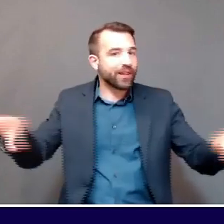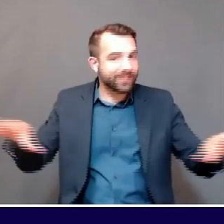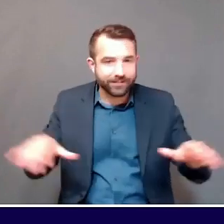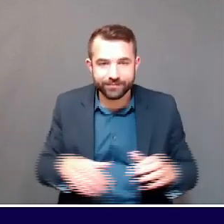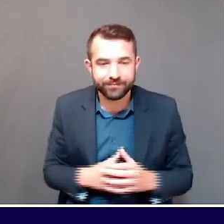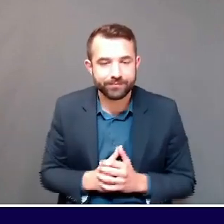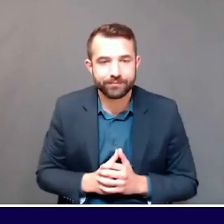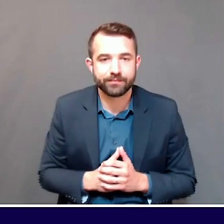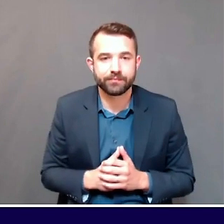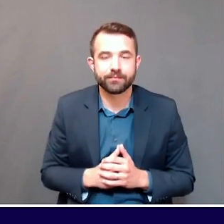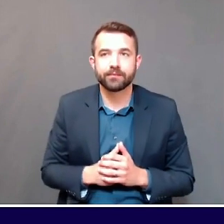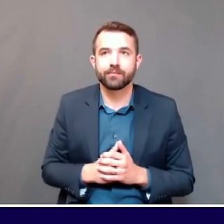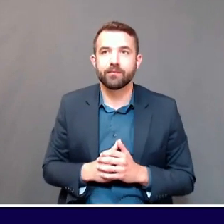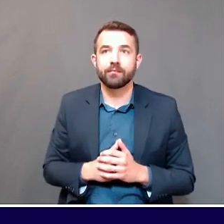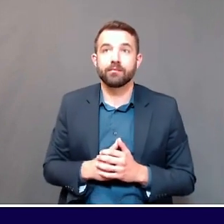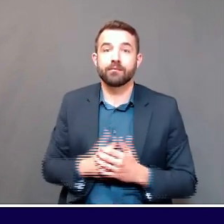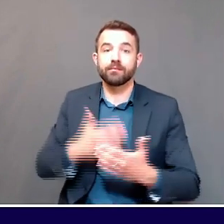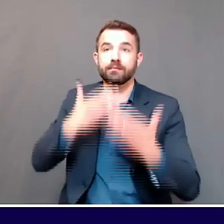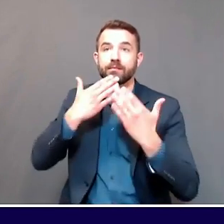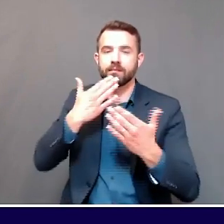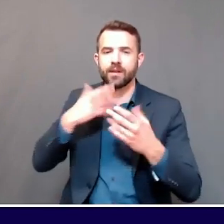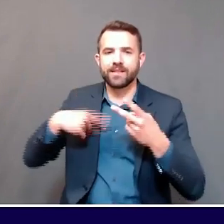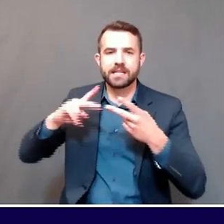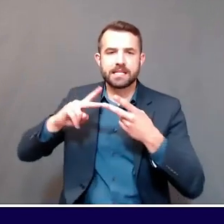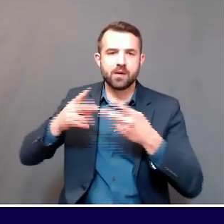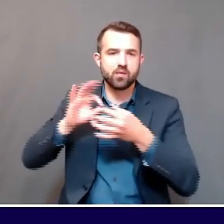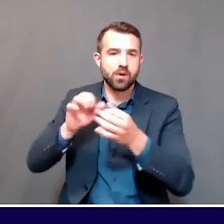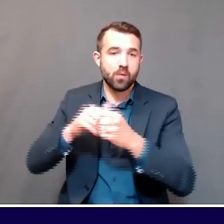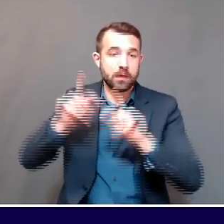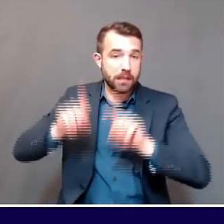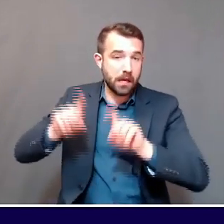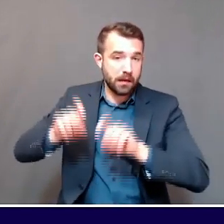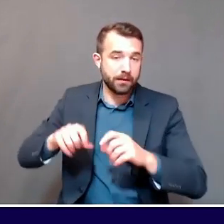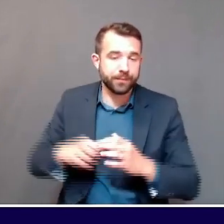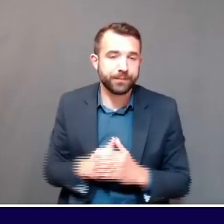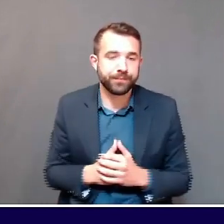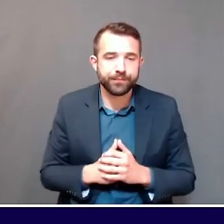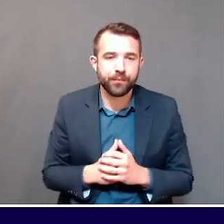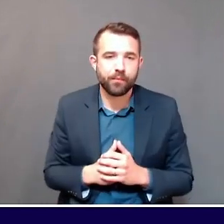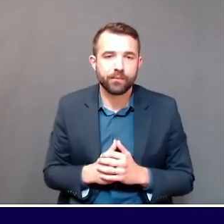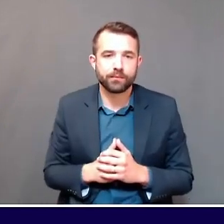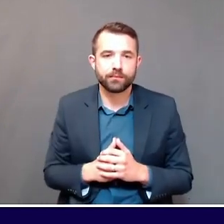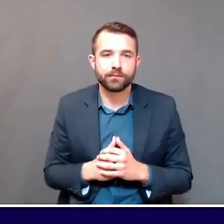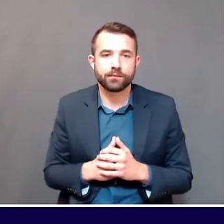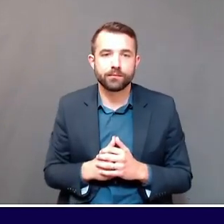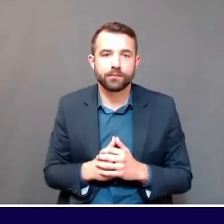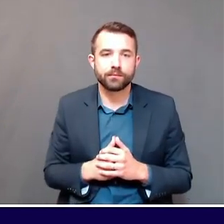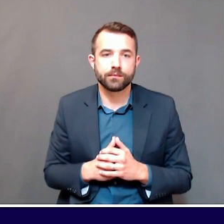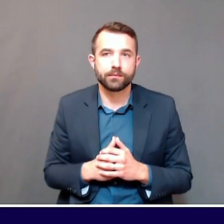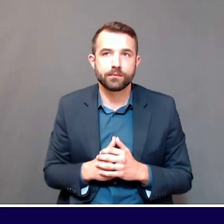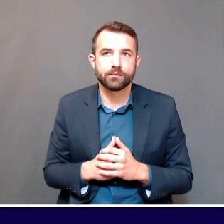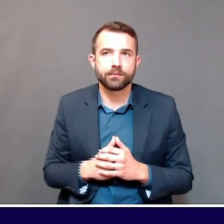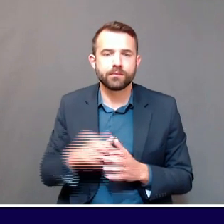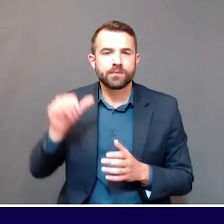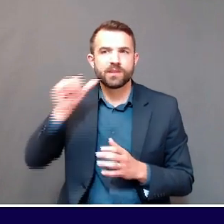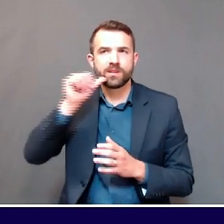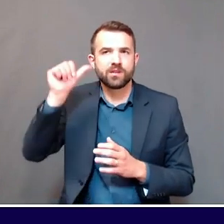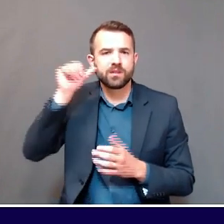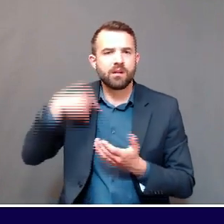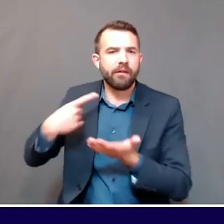is about testing, and kind of follows up a brief discussion we had yesterday about